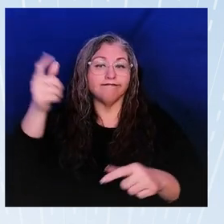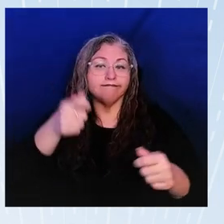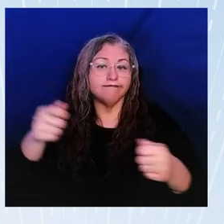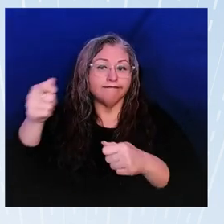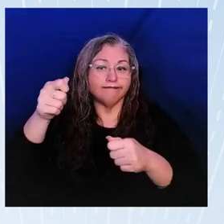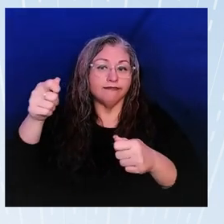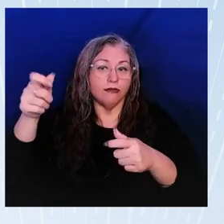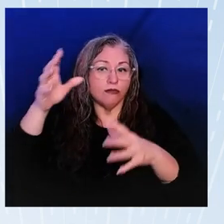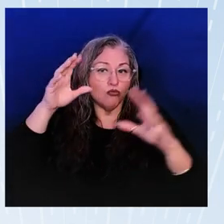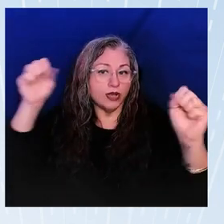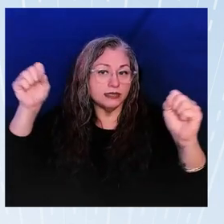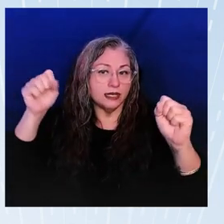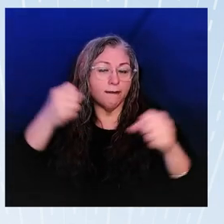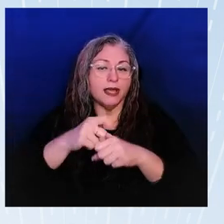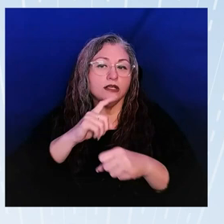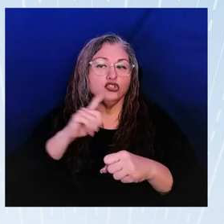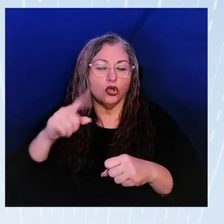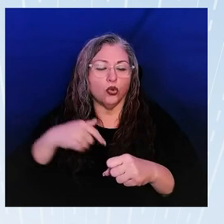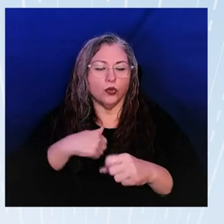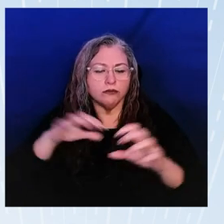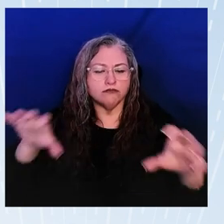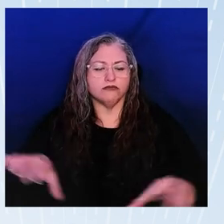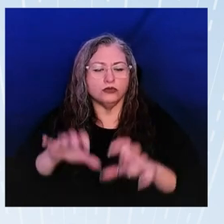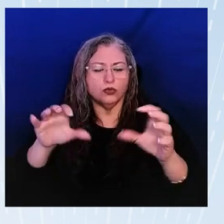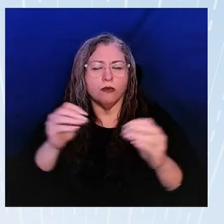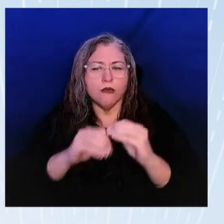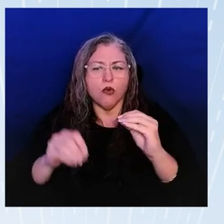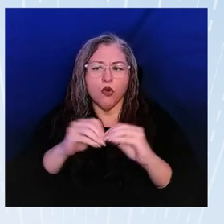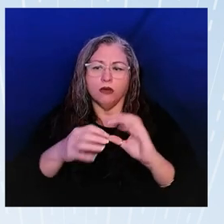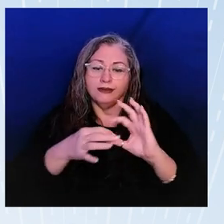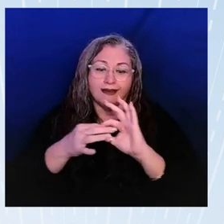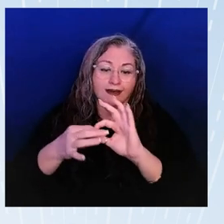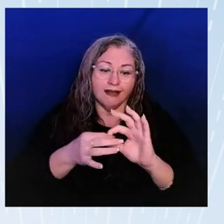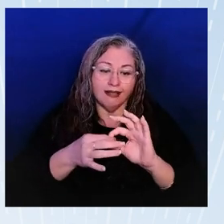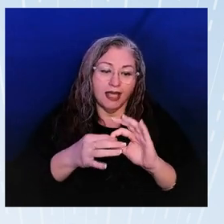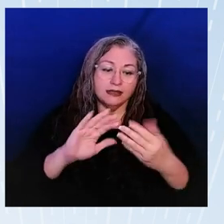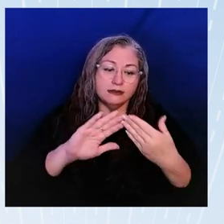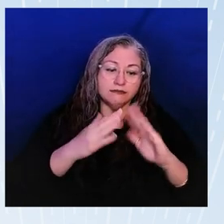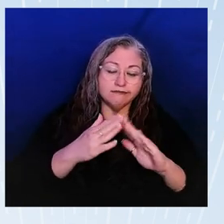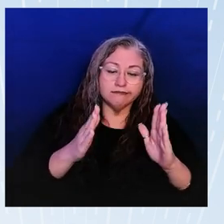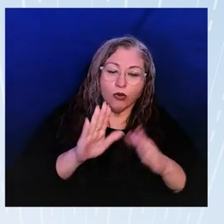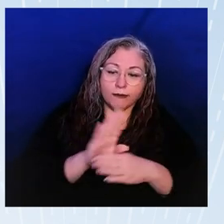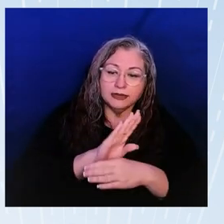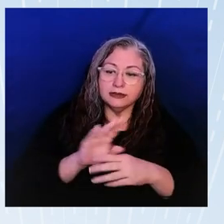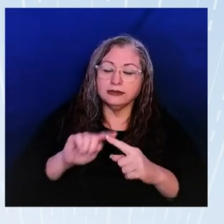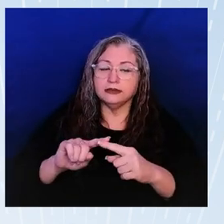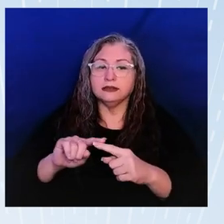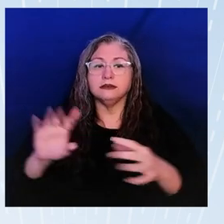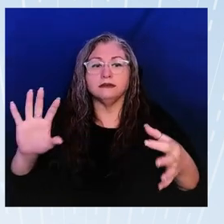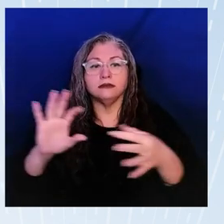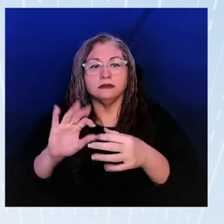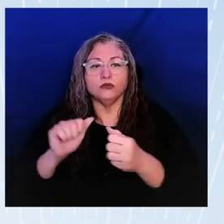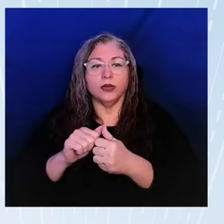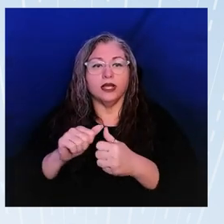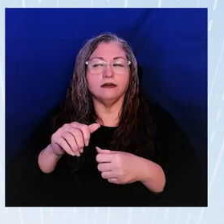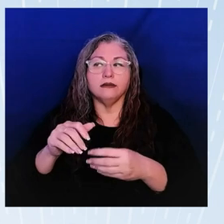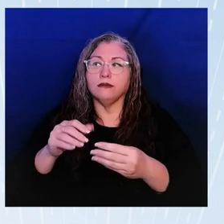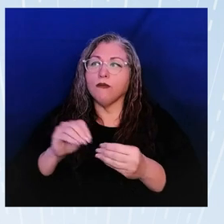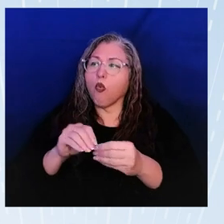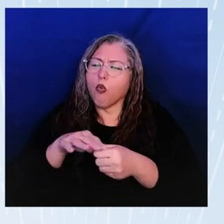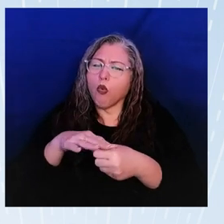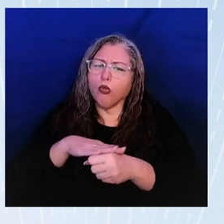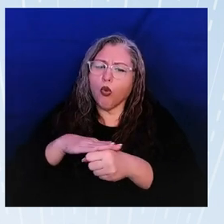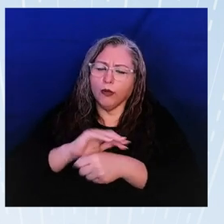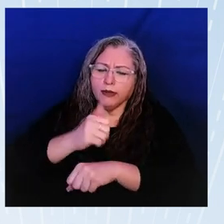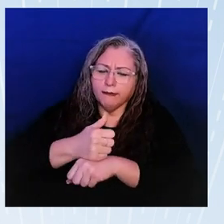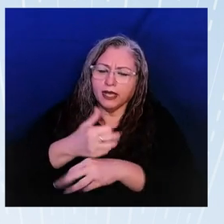to ensure that we were doing more to connect local communities and small businesses and entrepreneurs with local resources, as well as federal